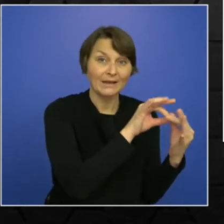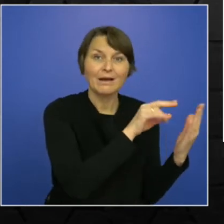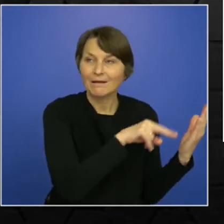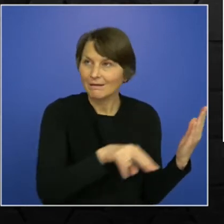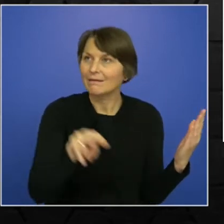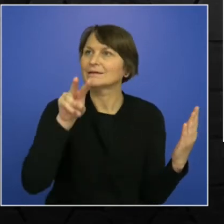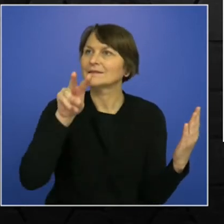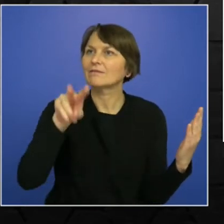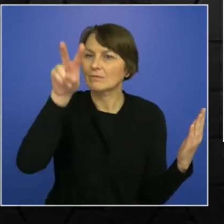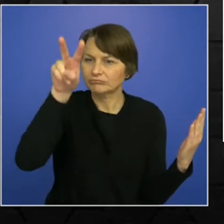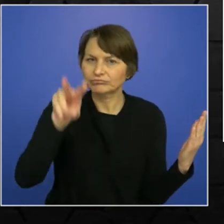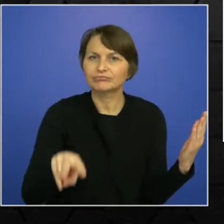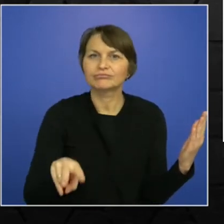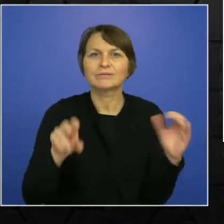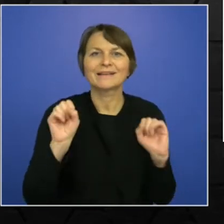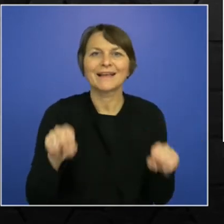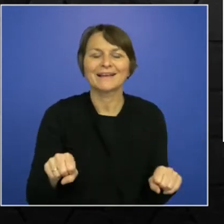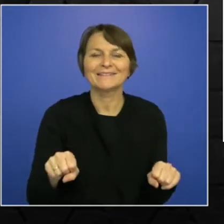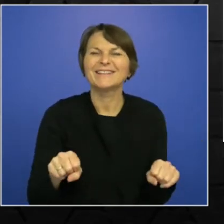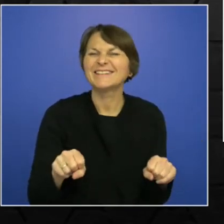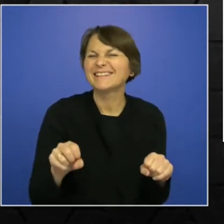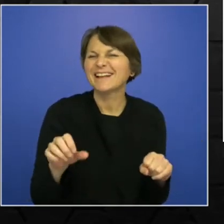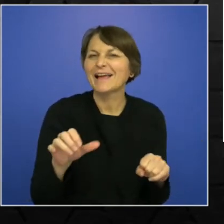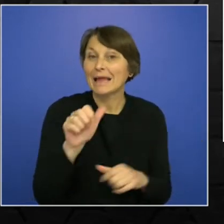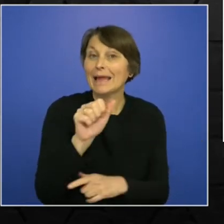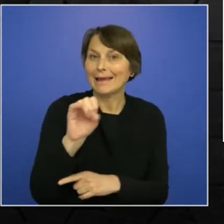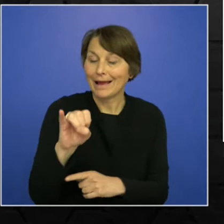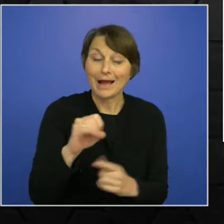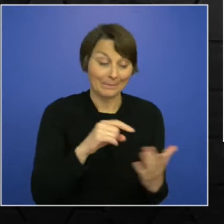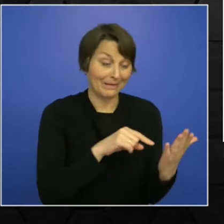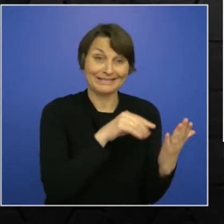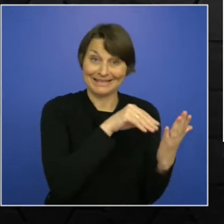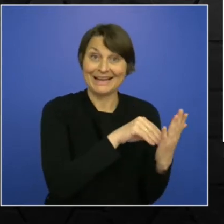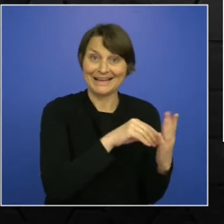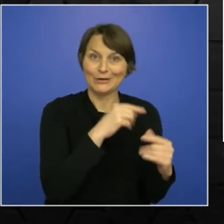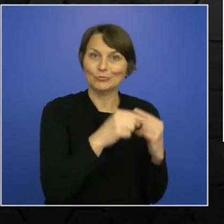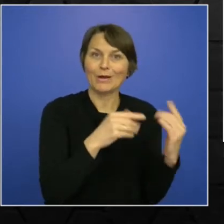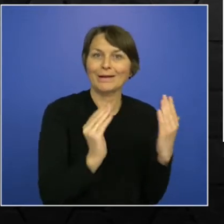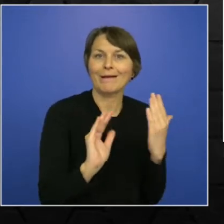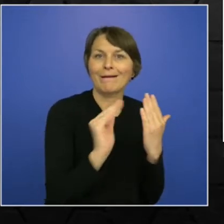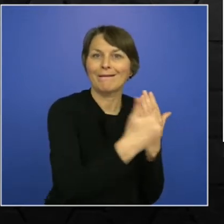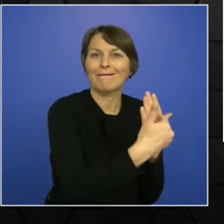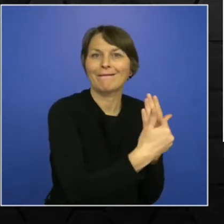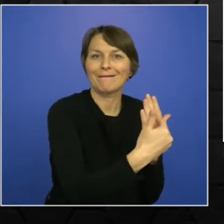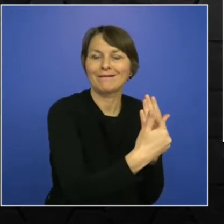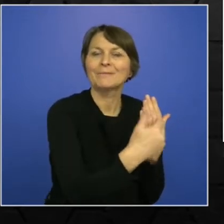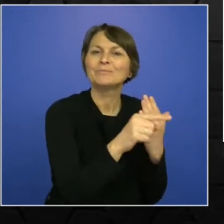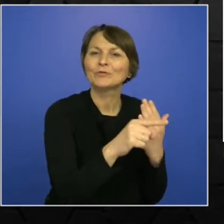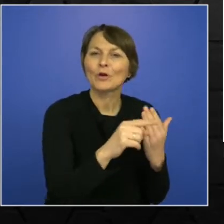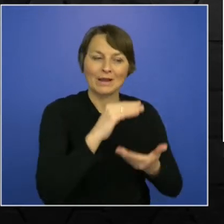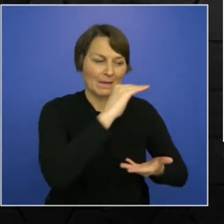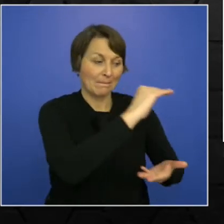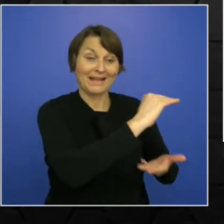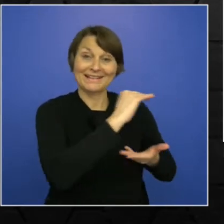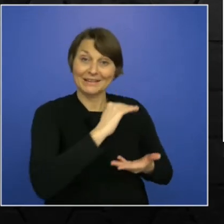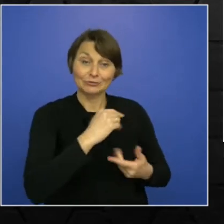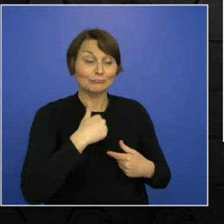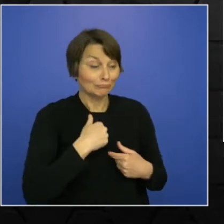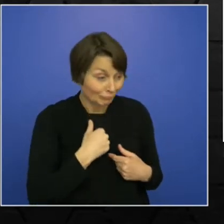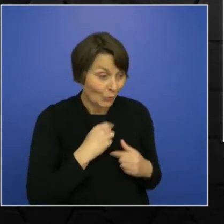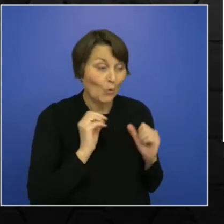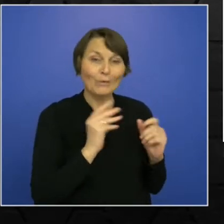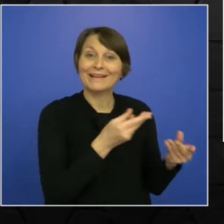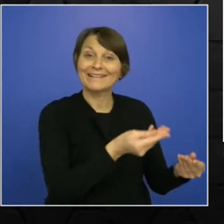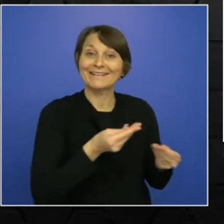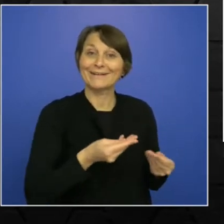these things, it's like an AI which has already been running, and it is packaged as a service given to you. You can consume it using